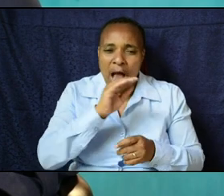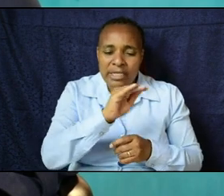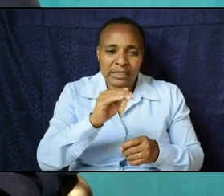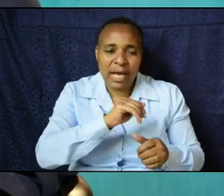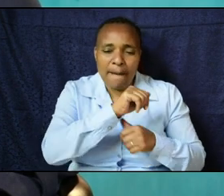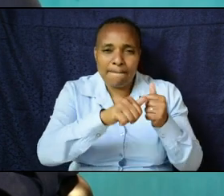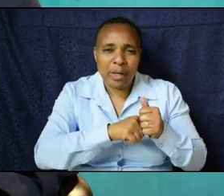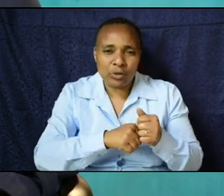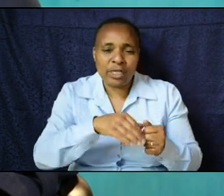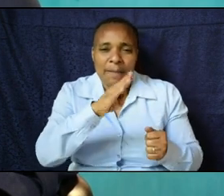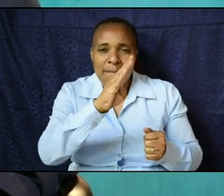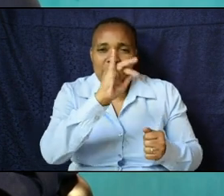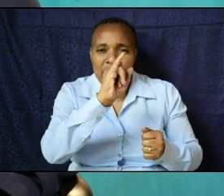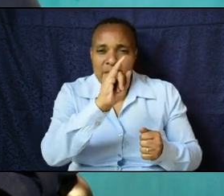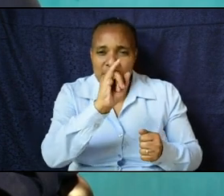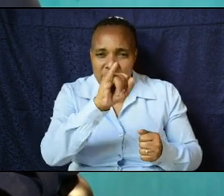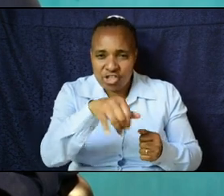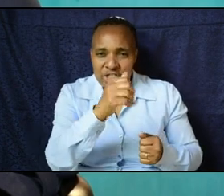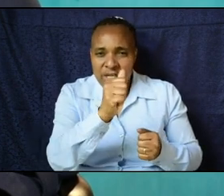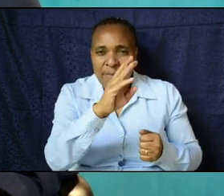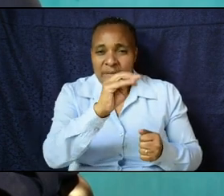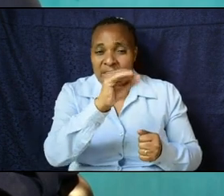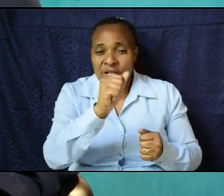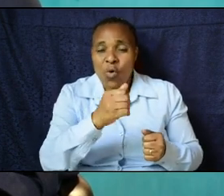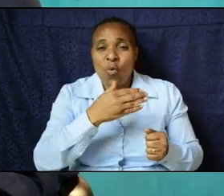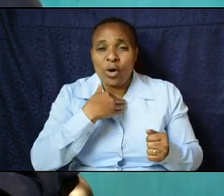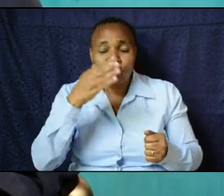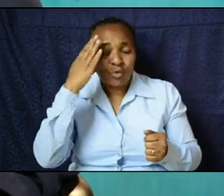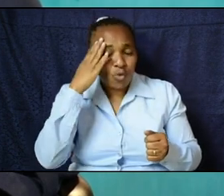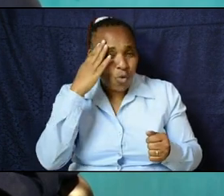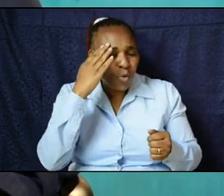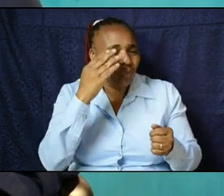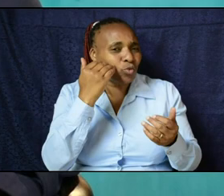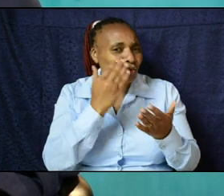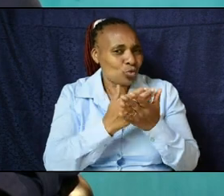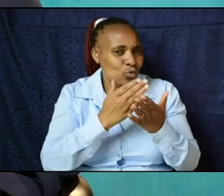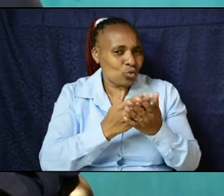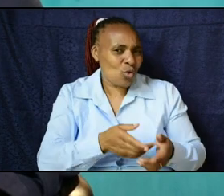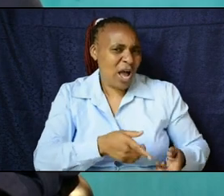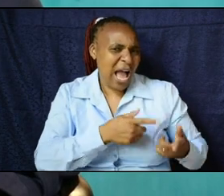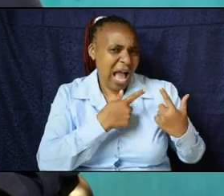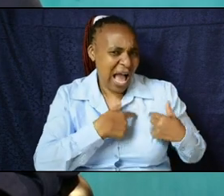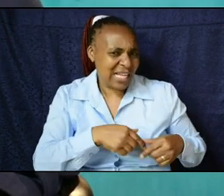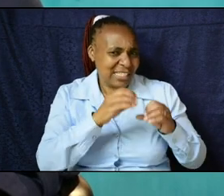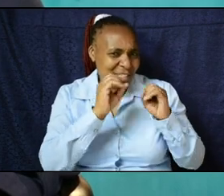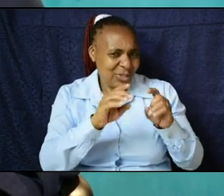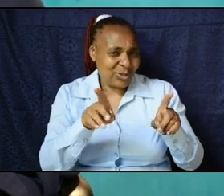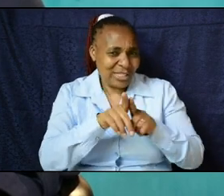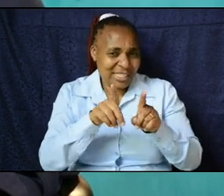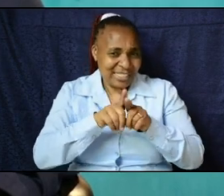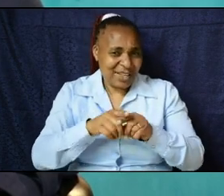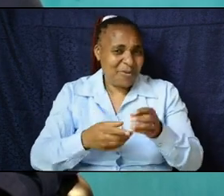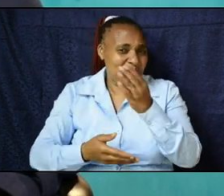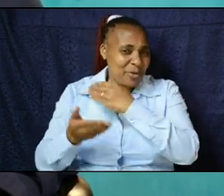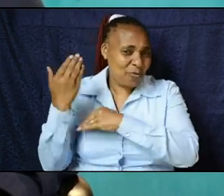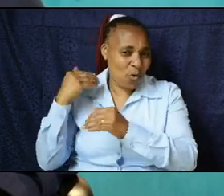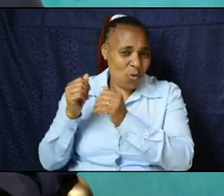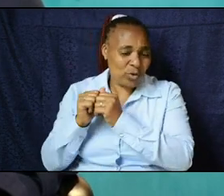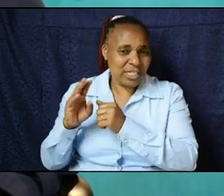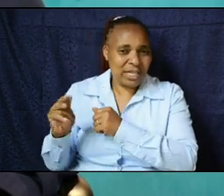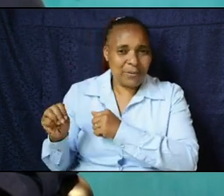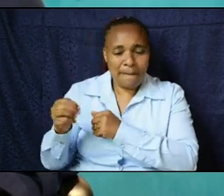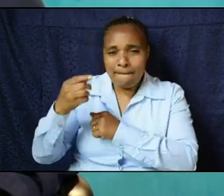about Benjamin and all that stuff, he wanted to know whether they were still as heartless as they were with him,